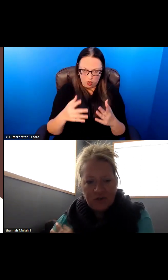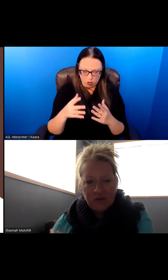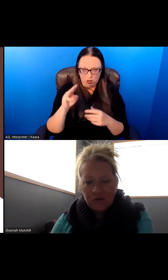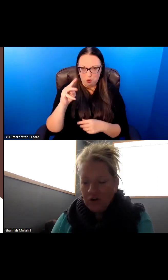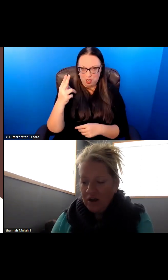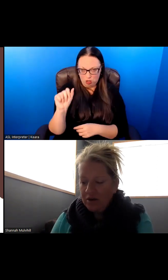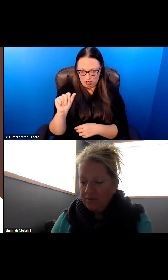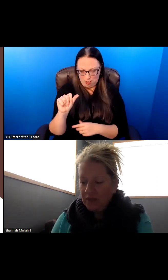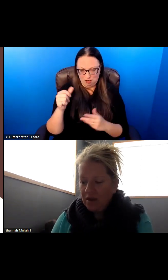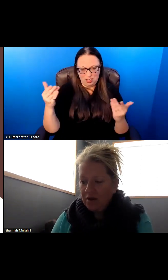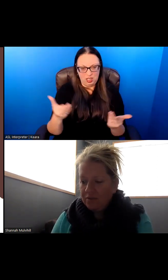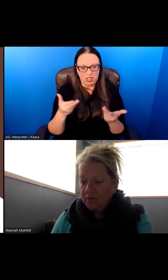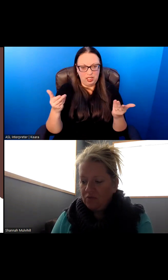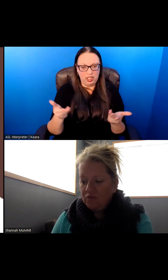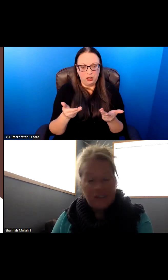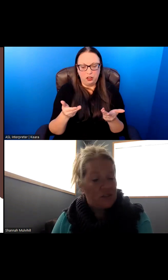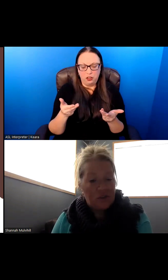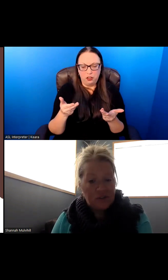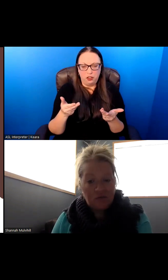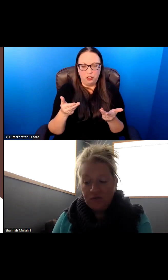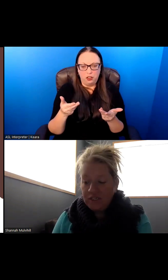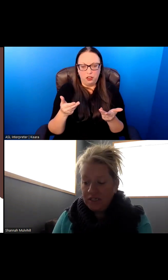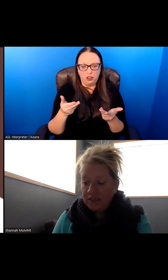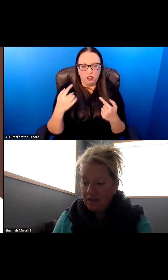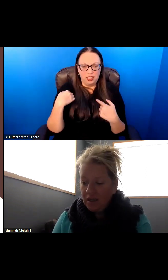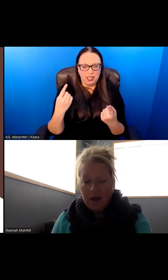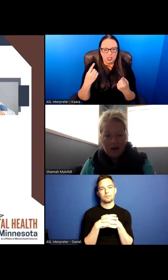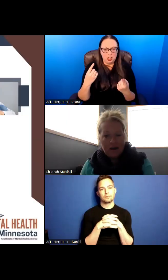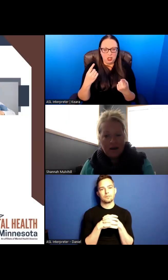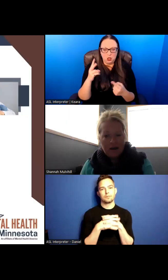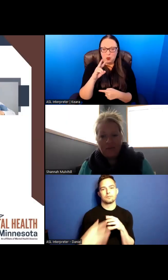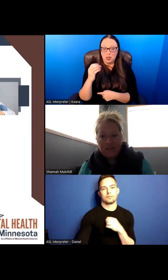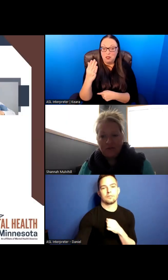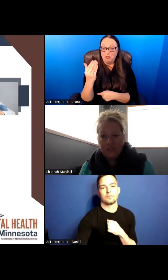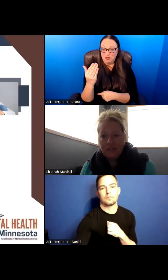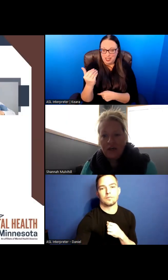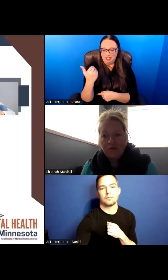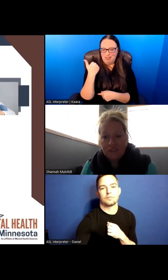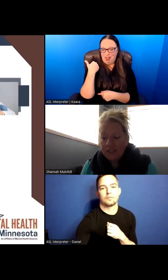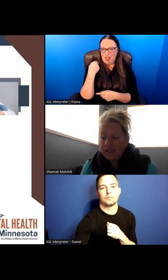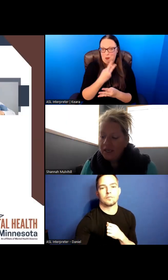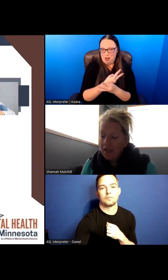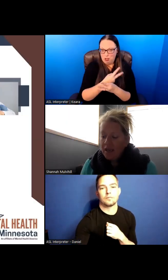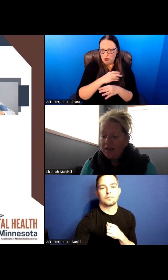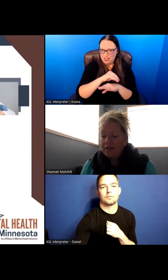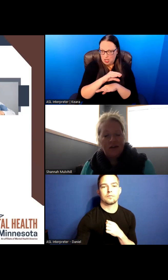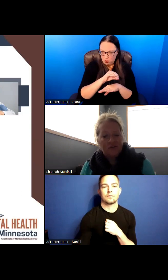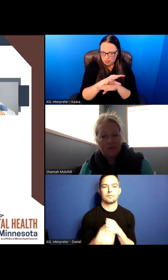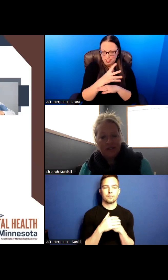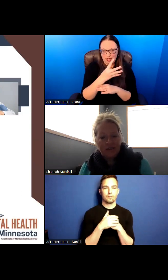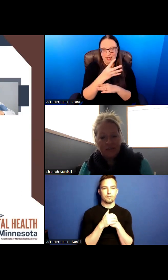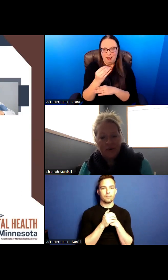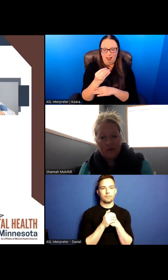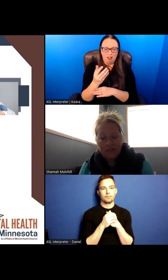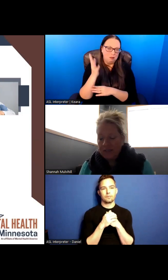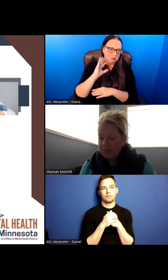Director here since 2015. I also have a master's in counseling and have some